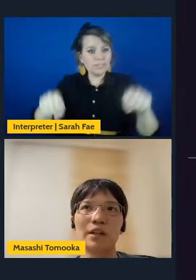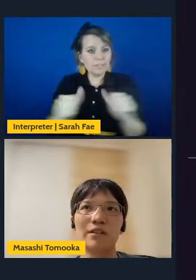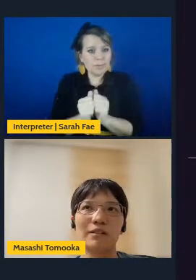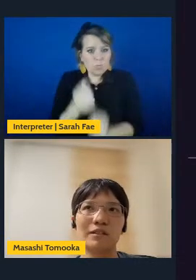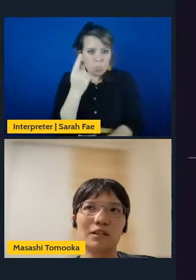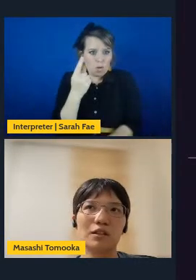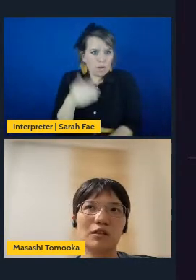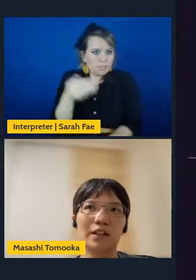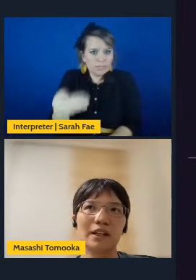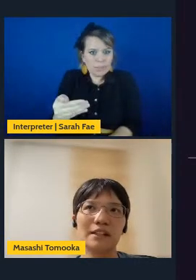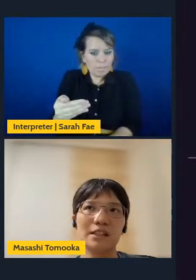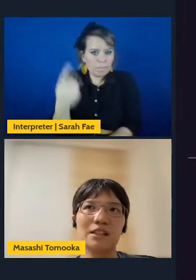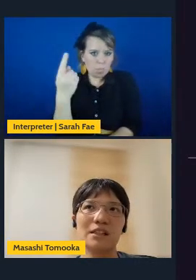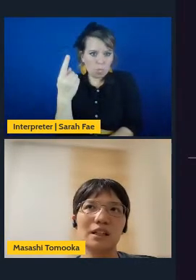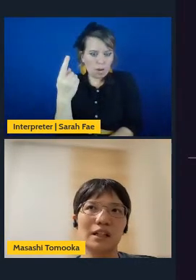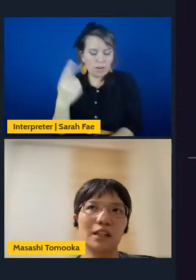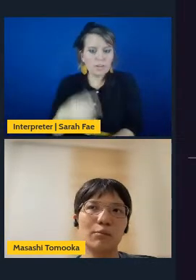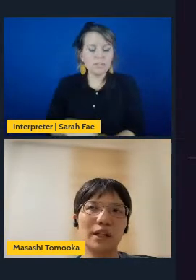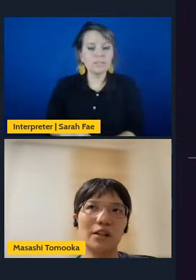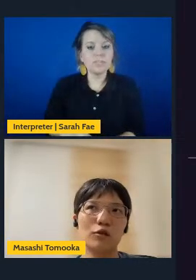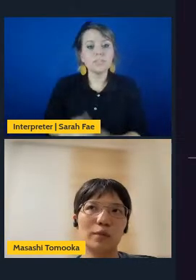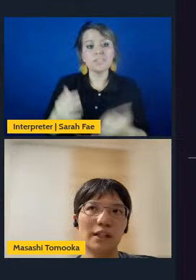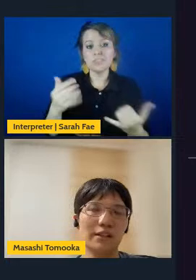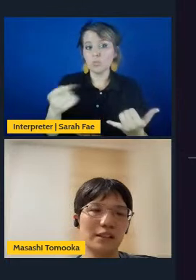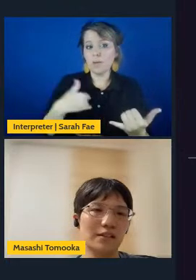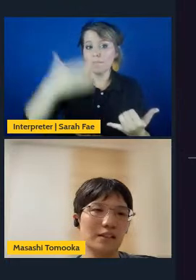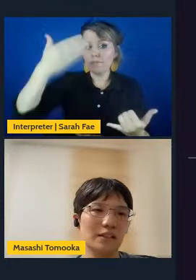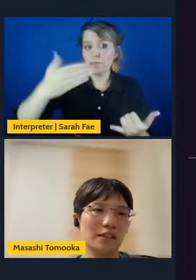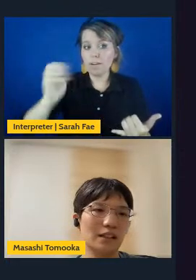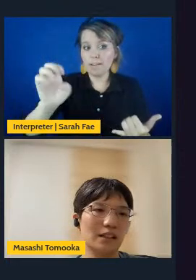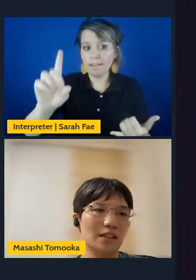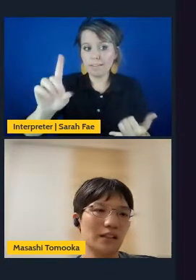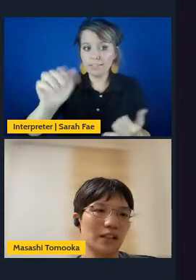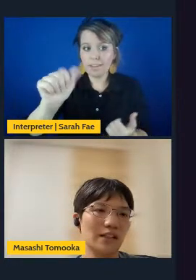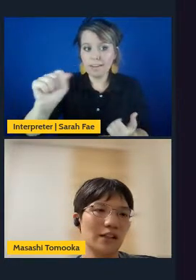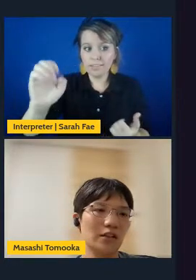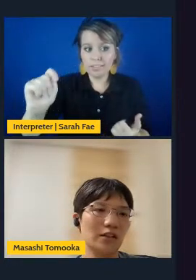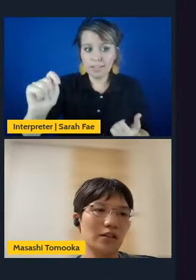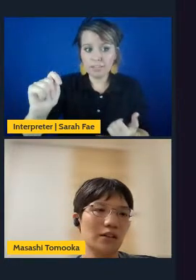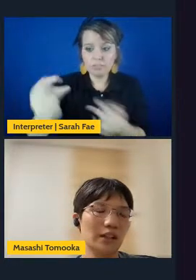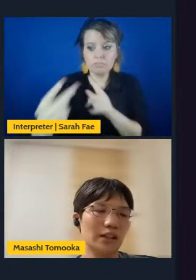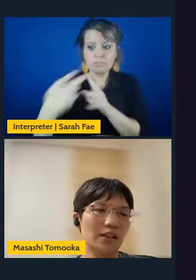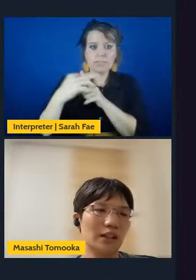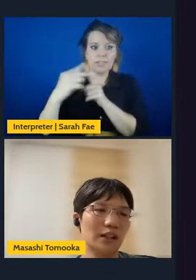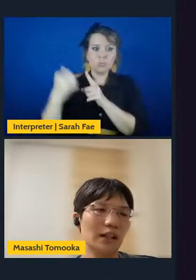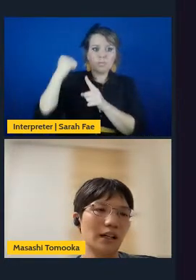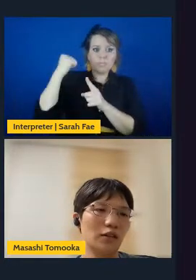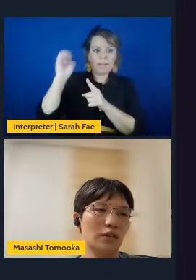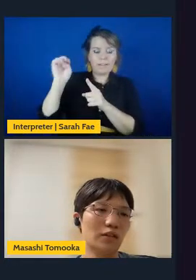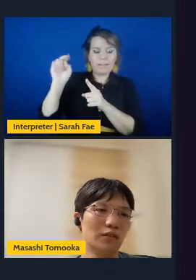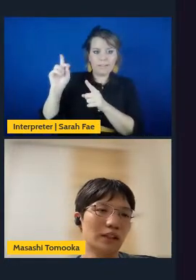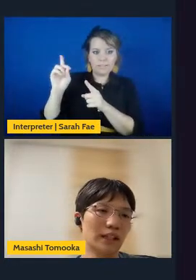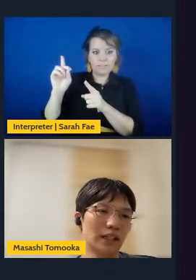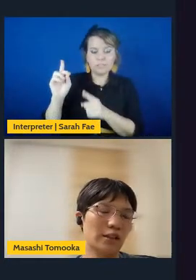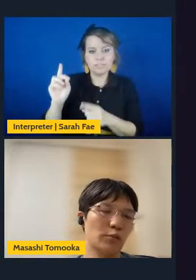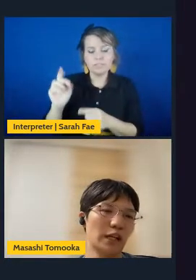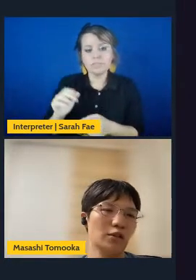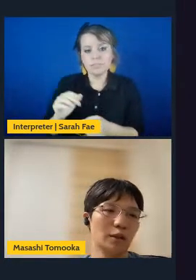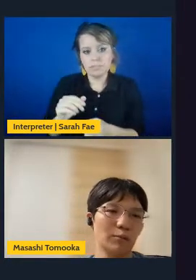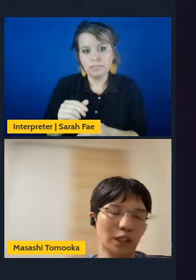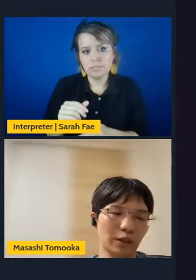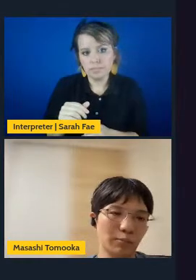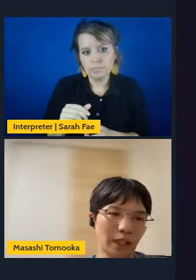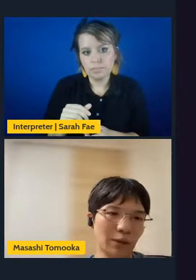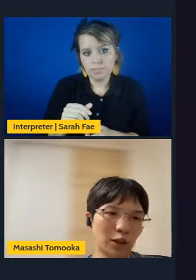you can build front-end assets independent of backend resources. So actually, you don't need to know the actual